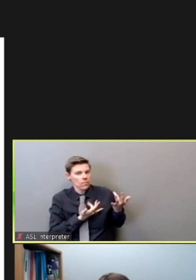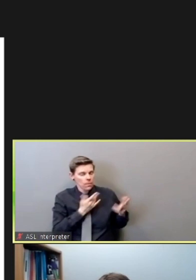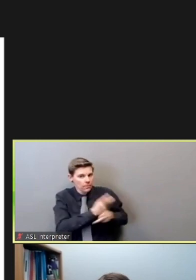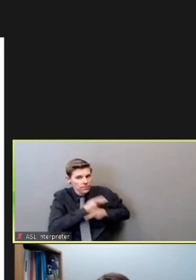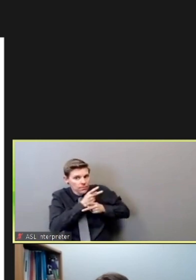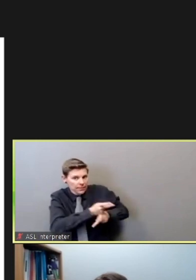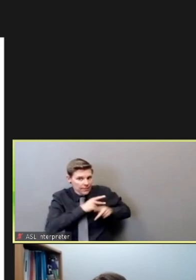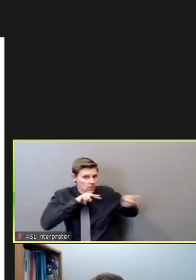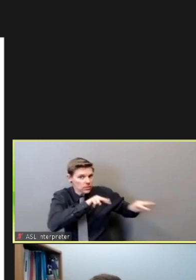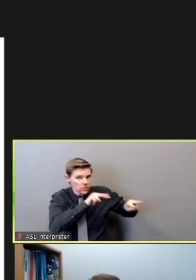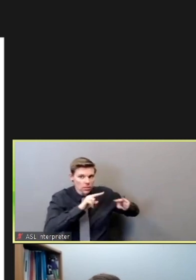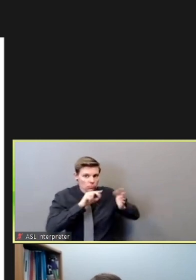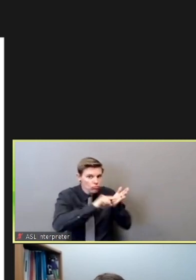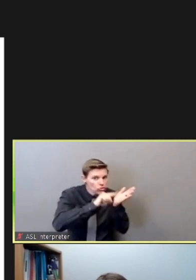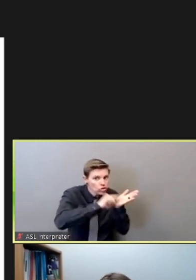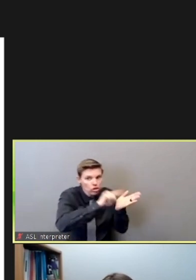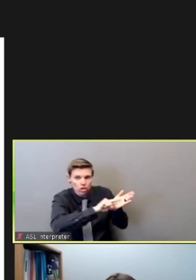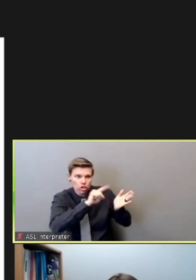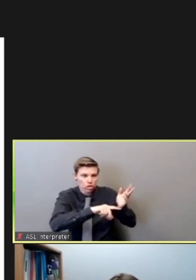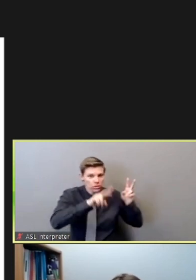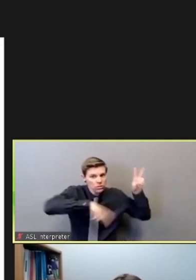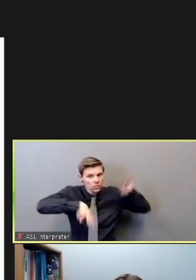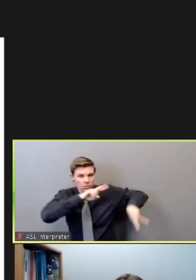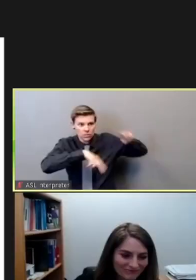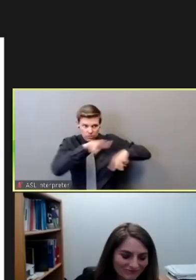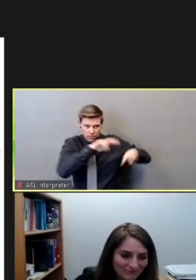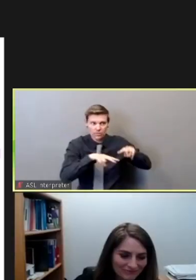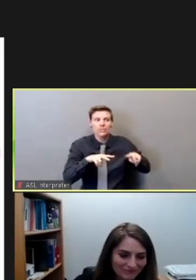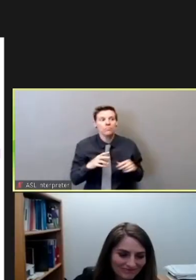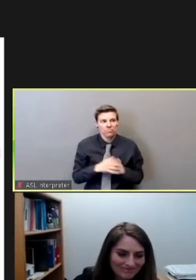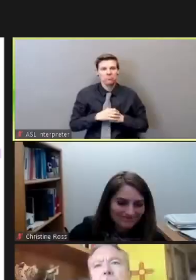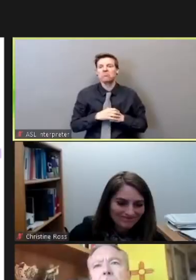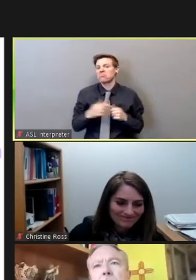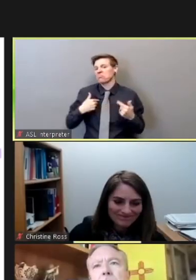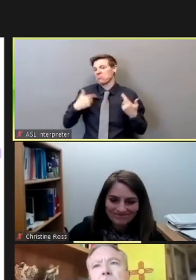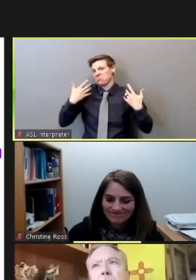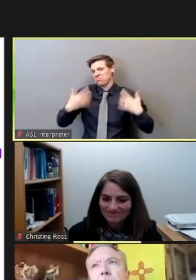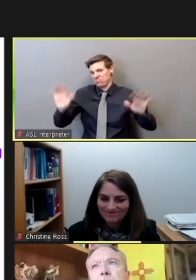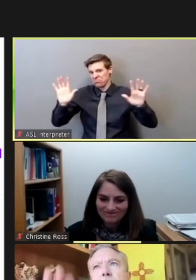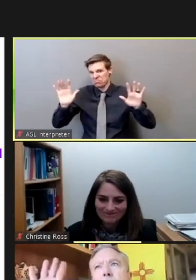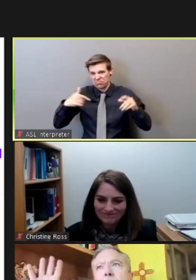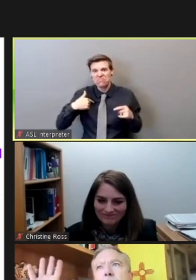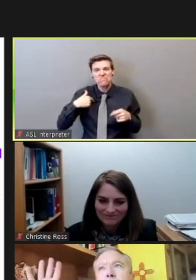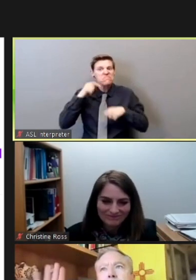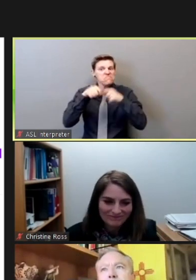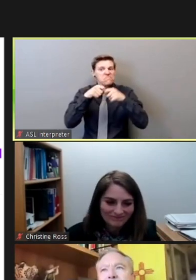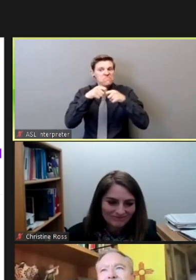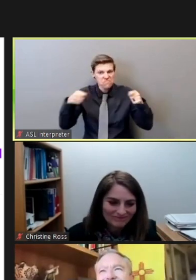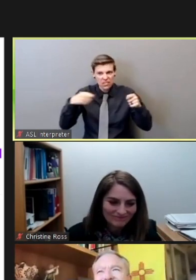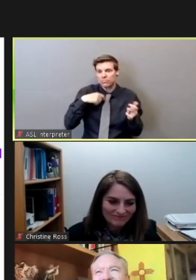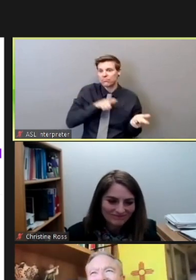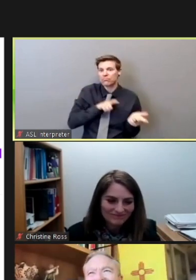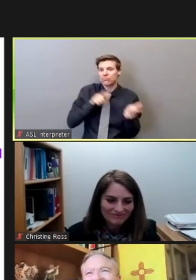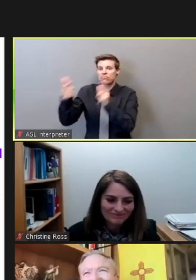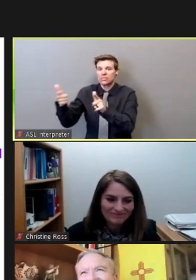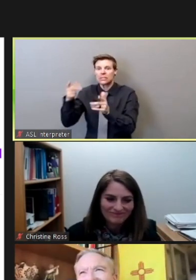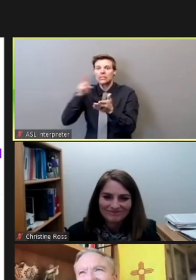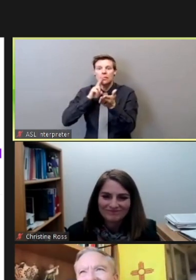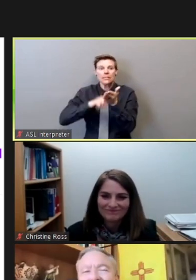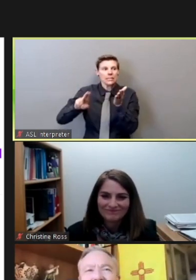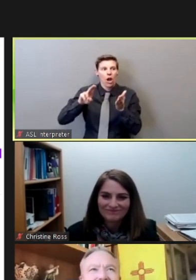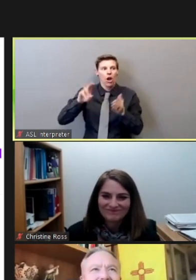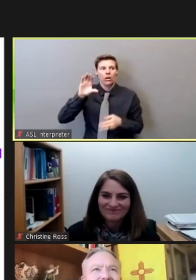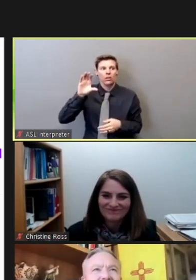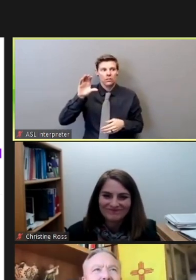slides. So back to you, Secretary Collins. Okay. Dr. Grace, you ready to jump on? There